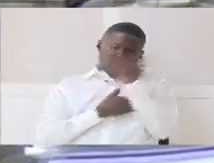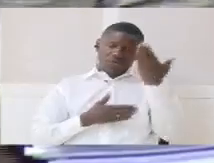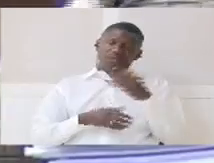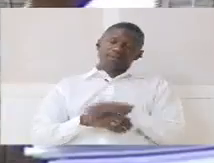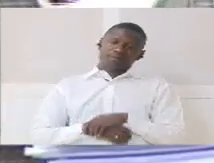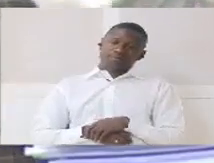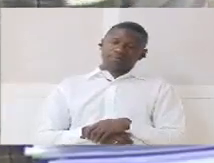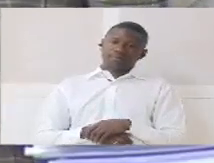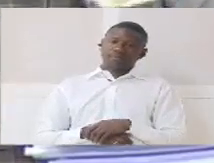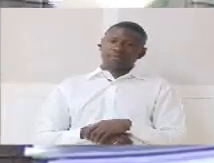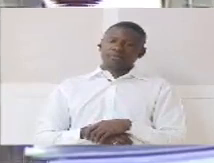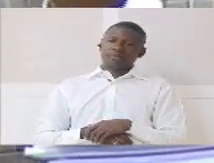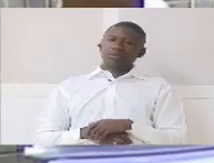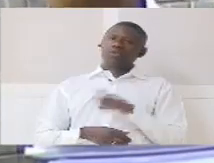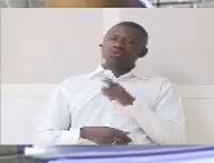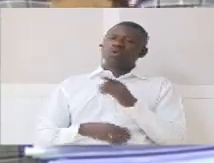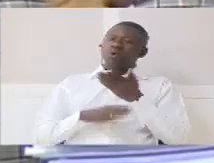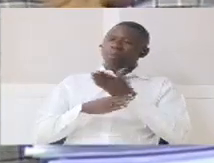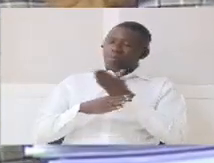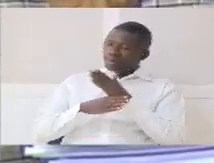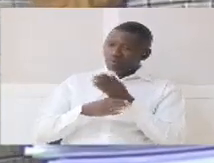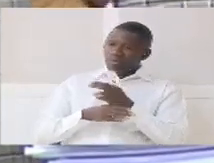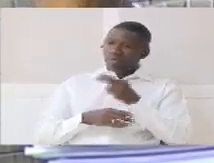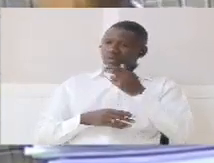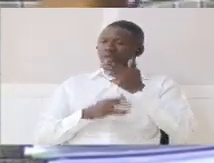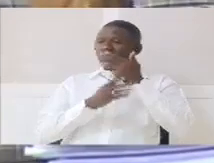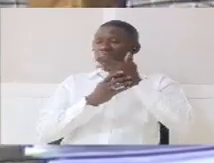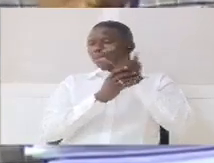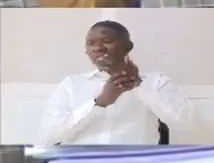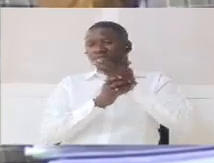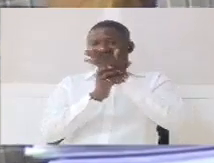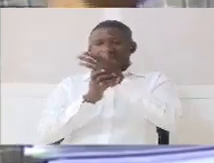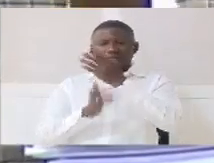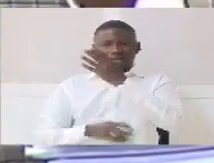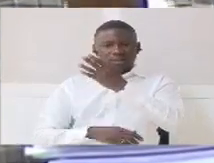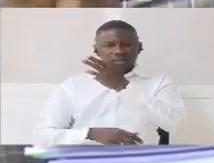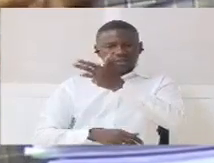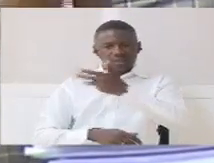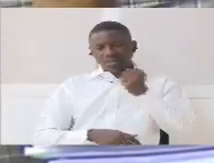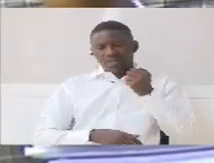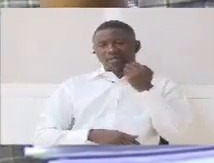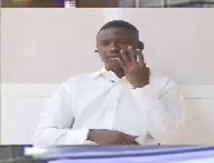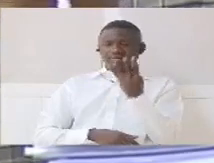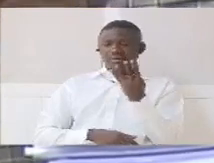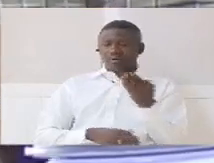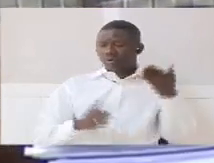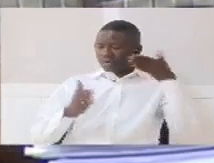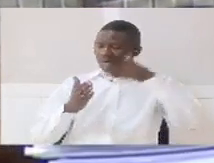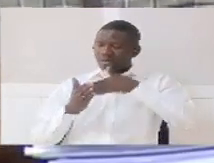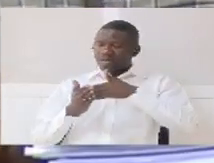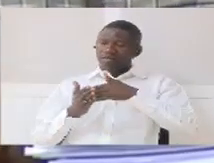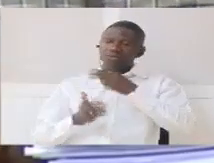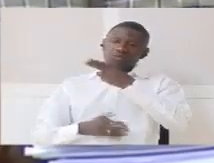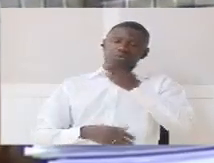soro le tea. So between 1994 and 2017, it was obvious to the prison